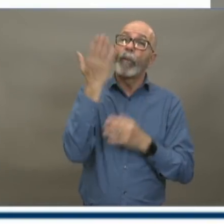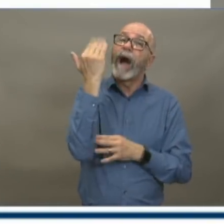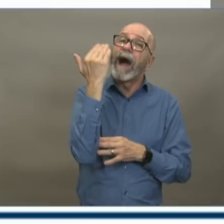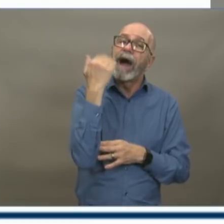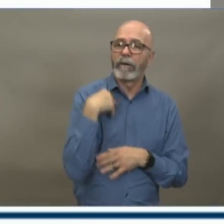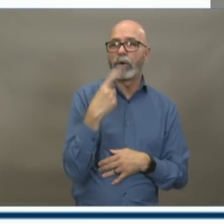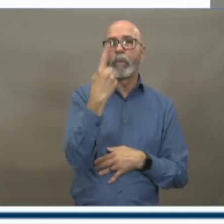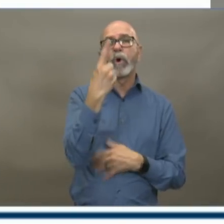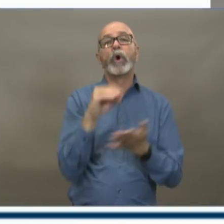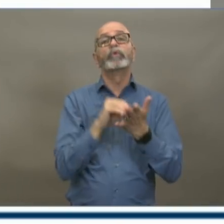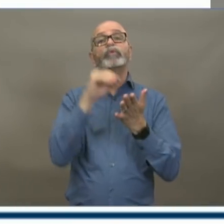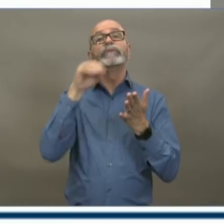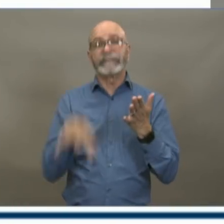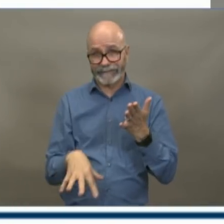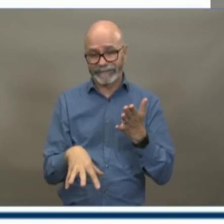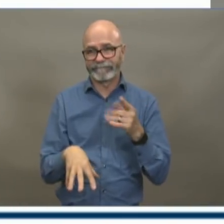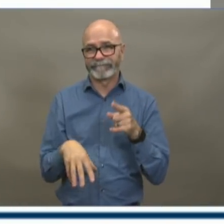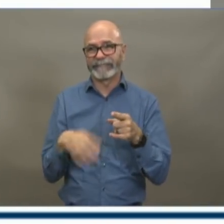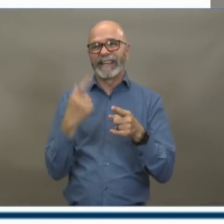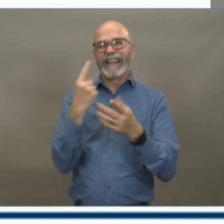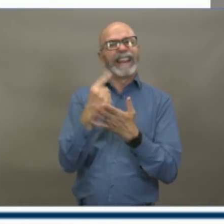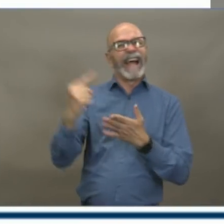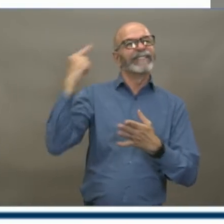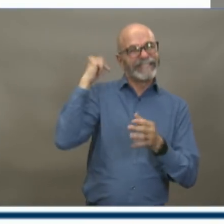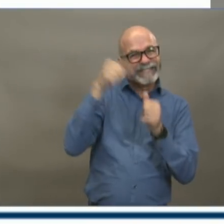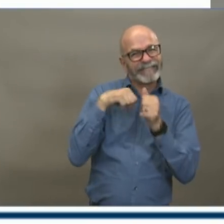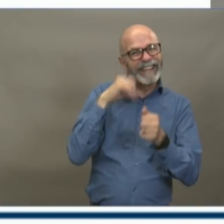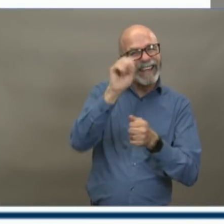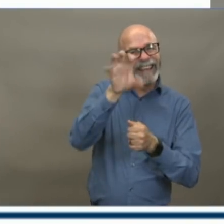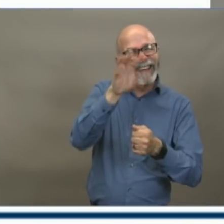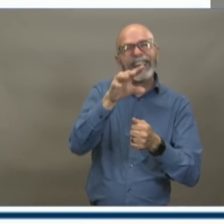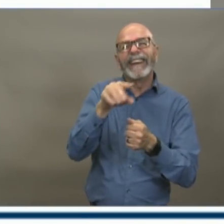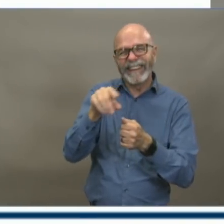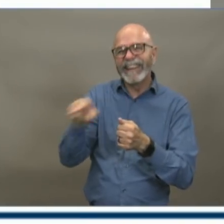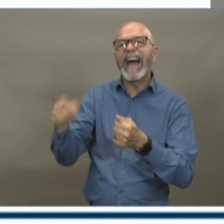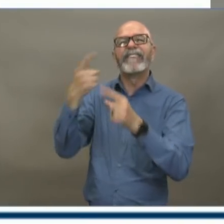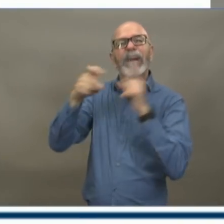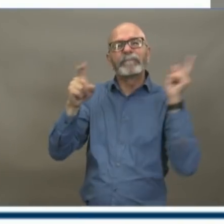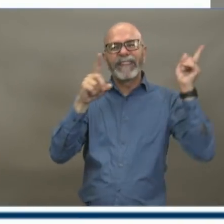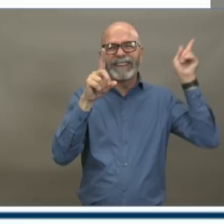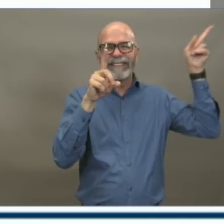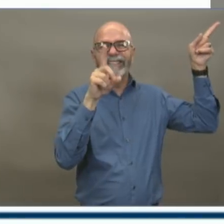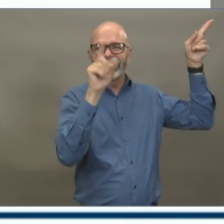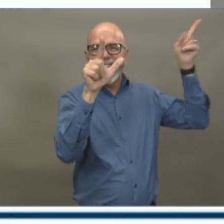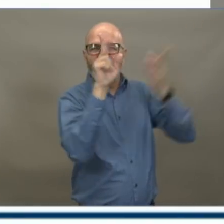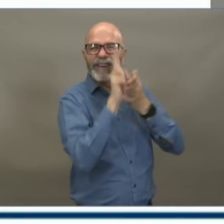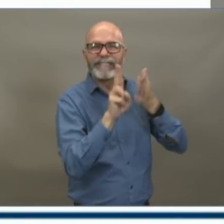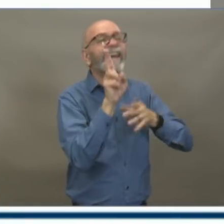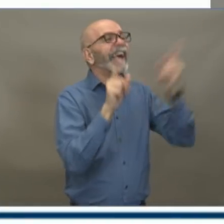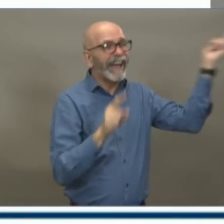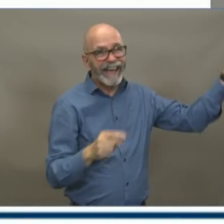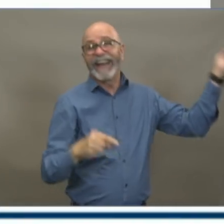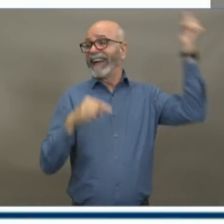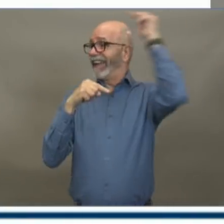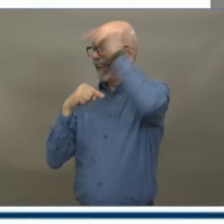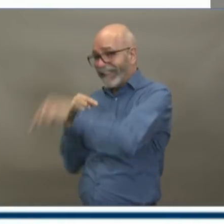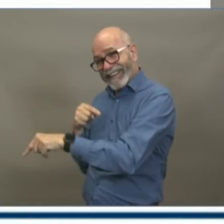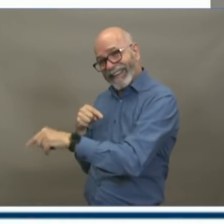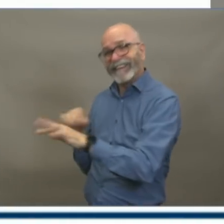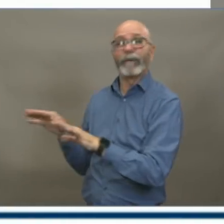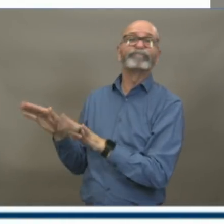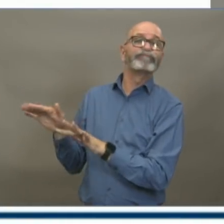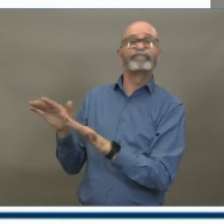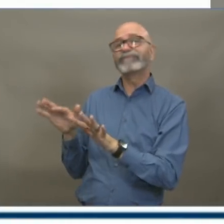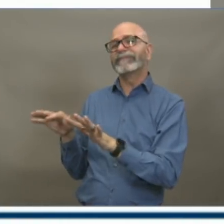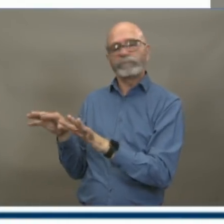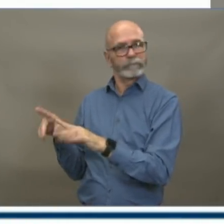was tested positive last weekend. A Dalhousie student. So like we've done all along, we're going to expand